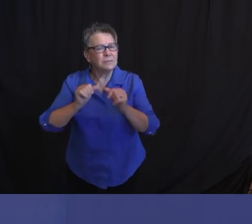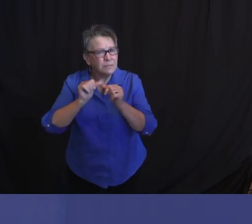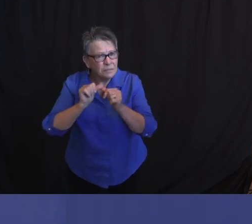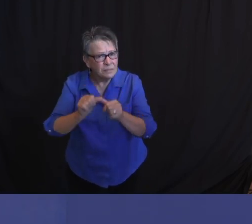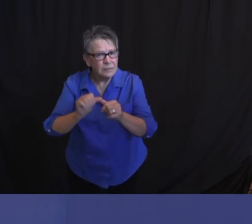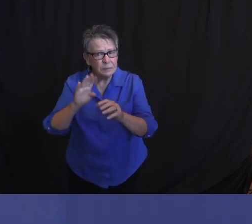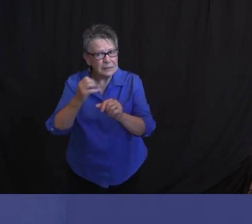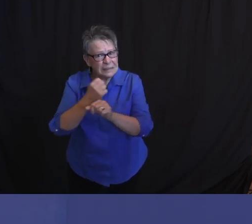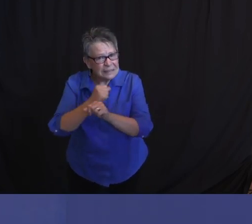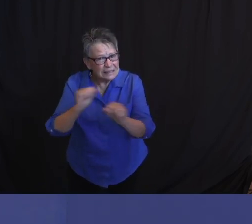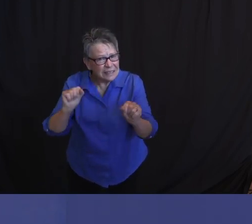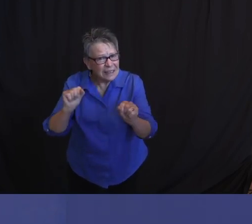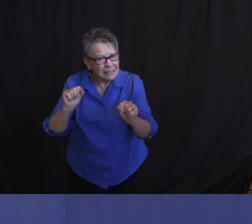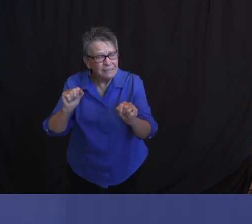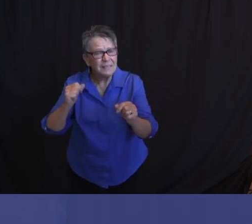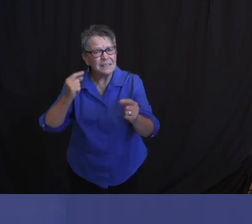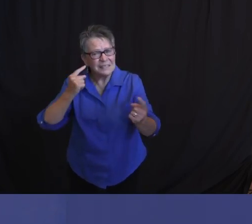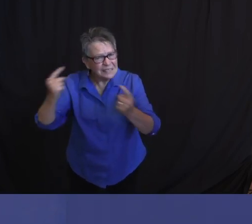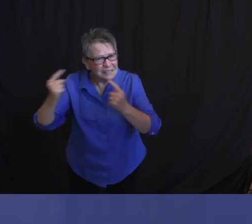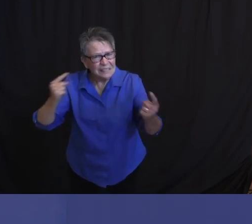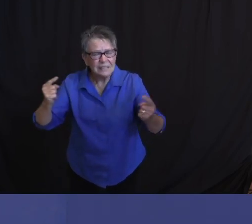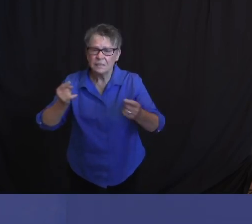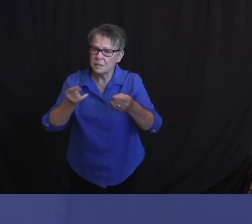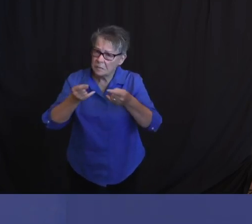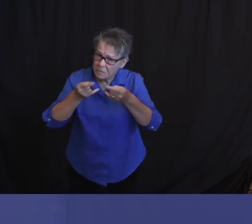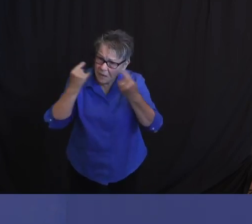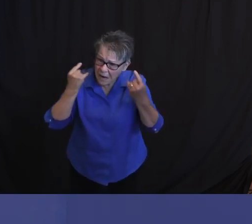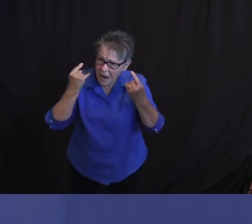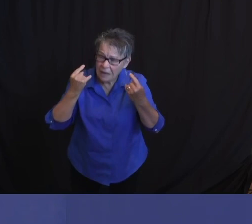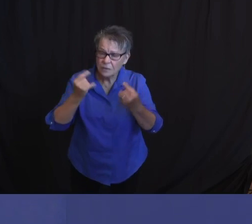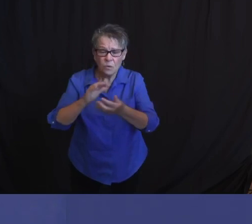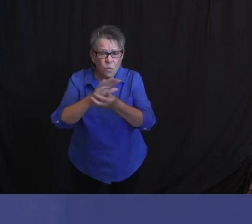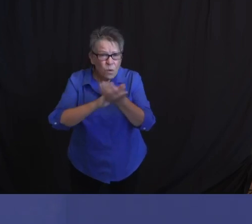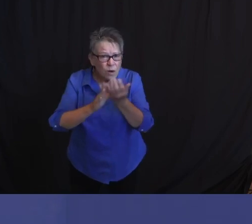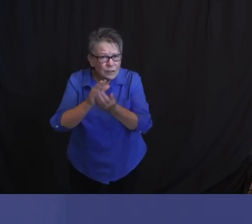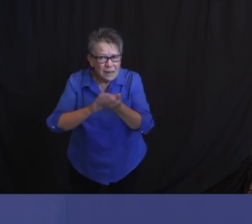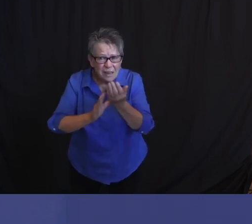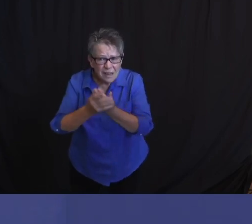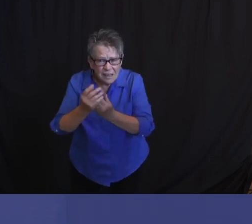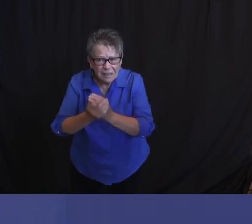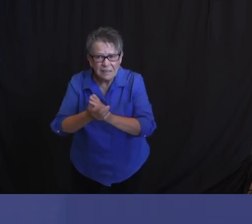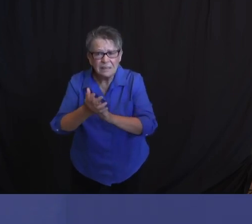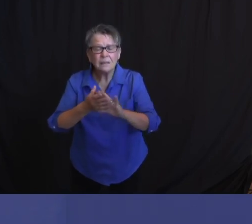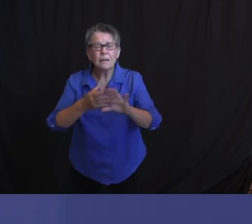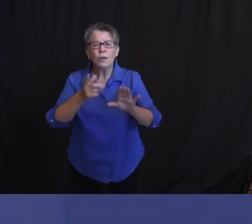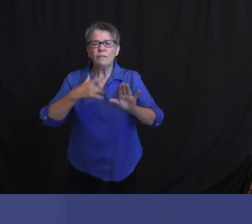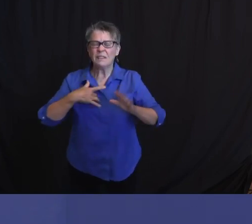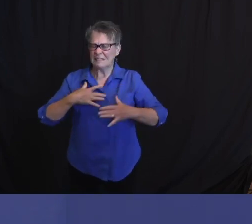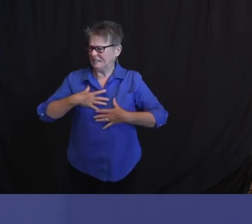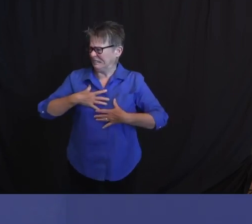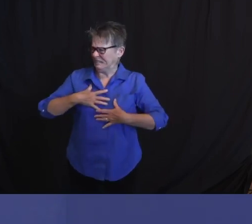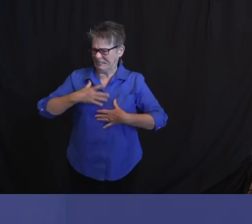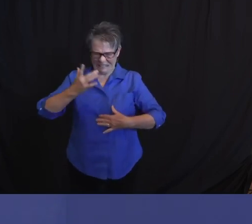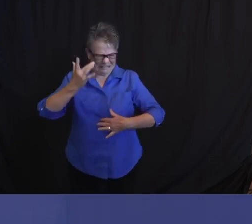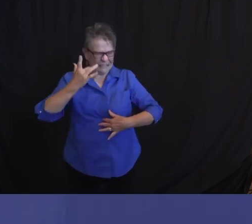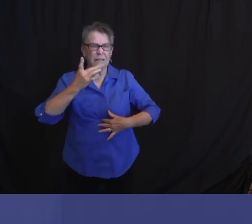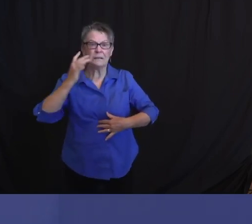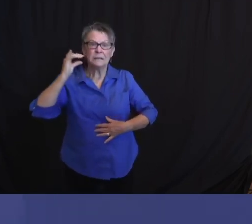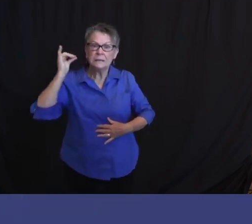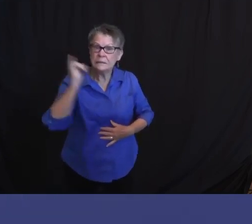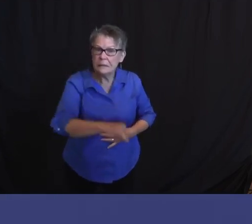least 20 seconds. And if you're sick, stay home. Stay connected, stay safe, stay healthy, and get tested. Thank